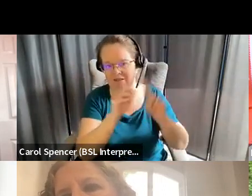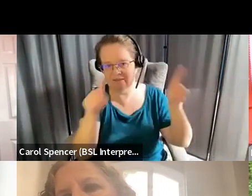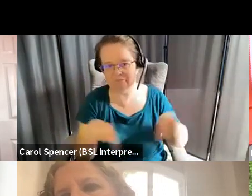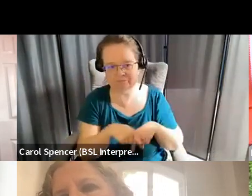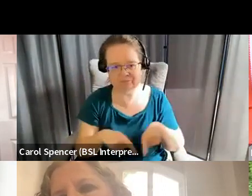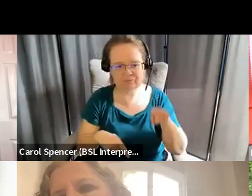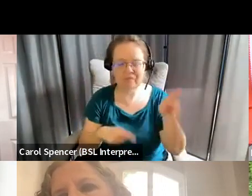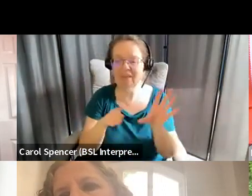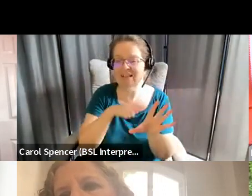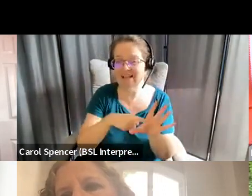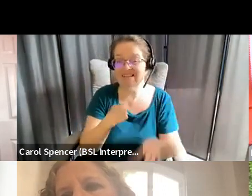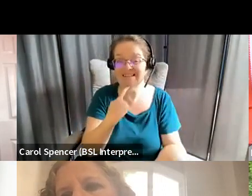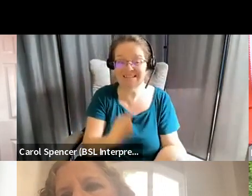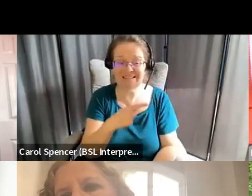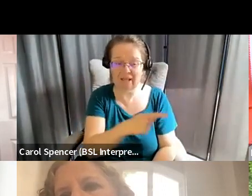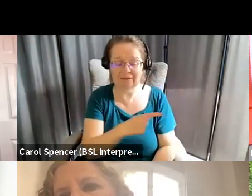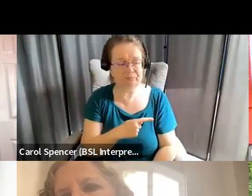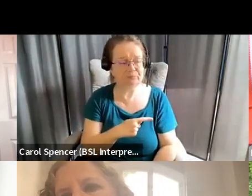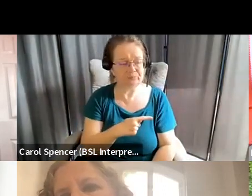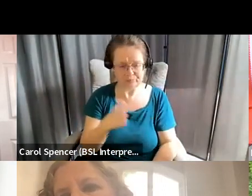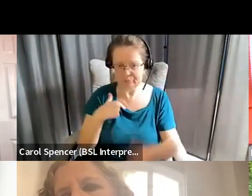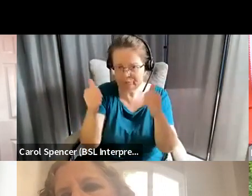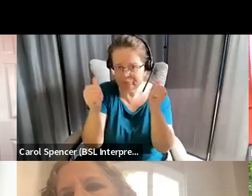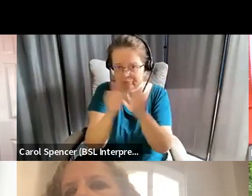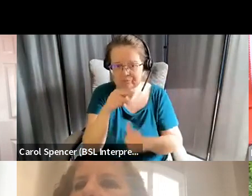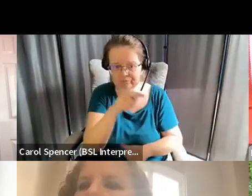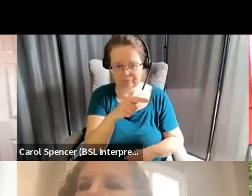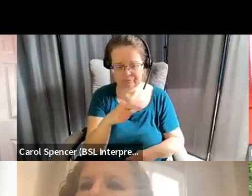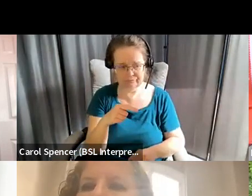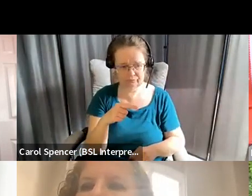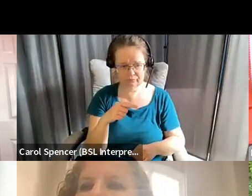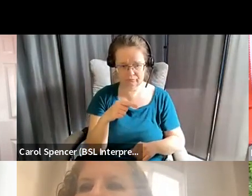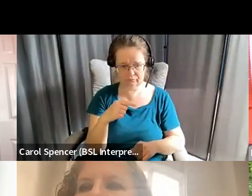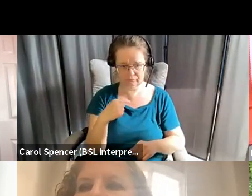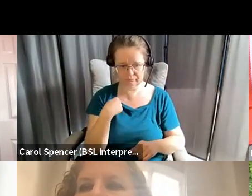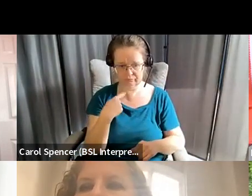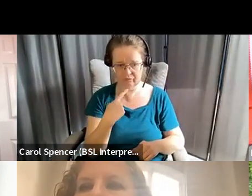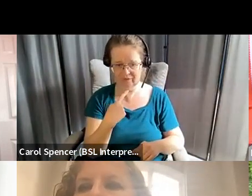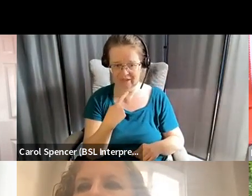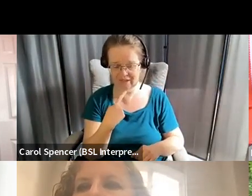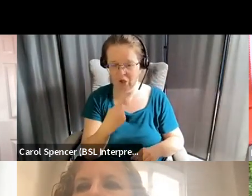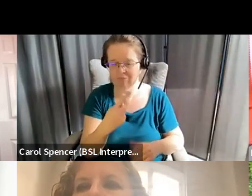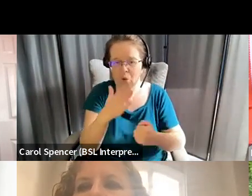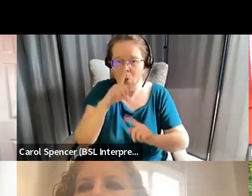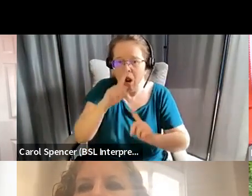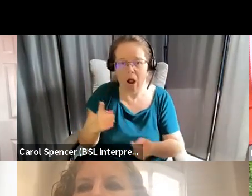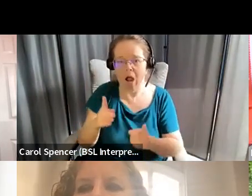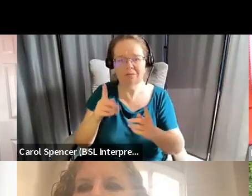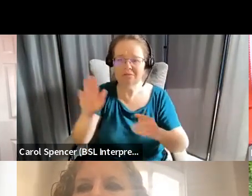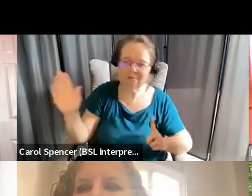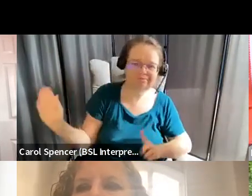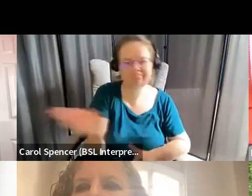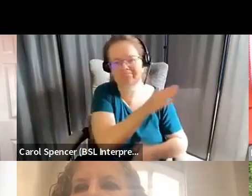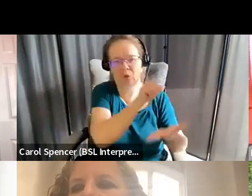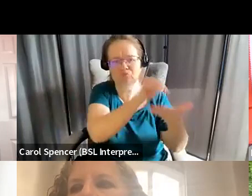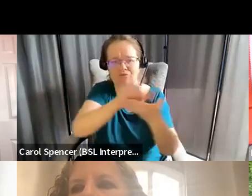It's quite important here also to stress the idea of, as you said, you're never gonna get it right. And this is